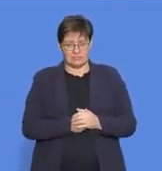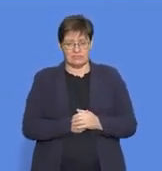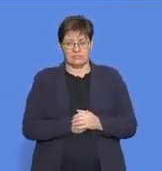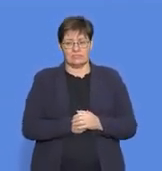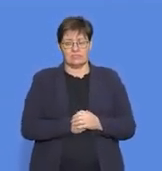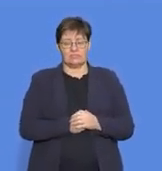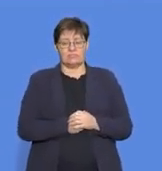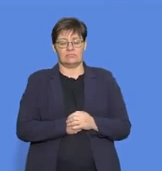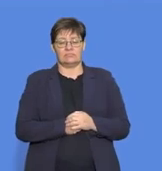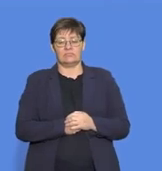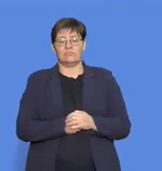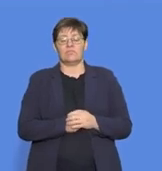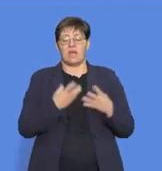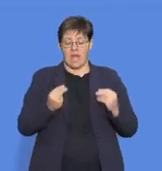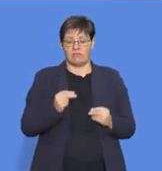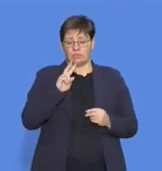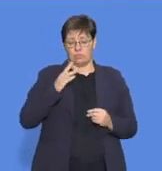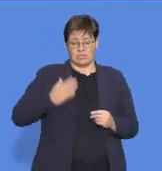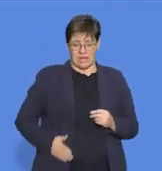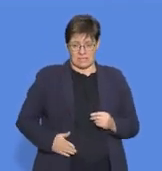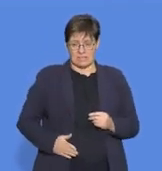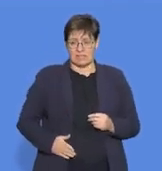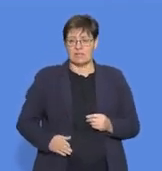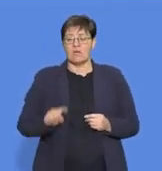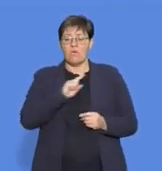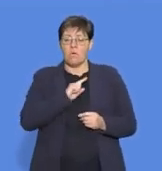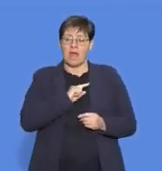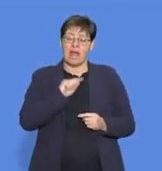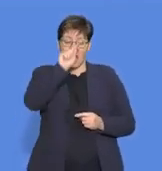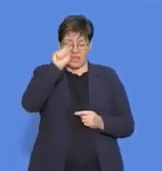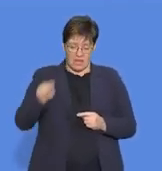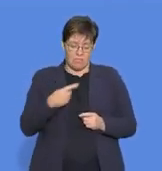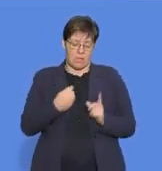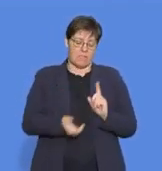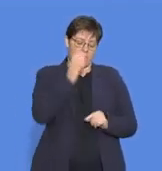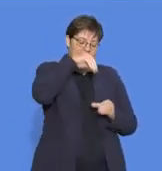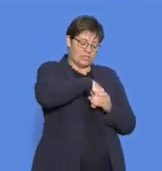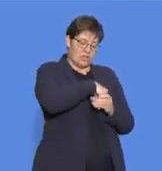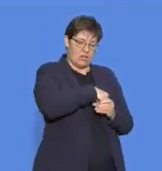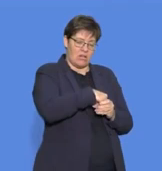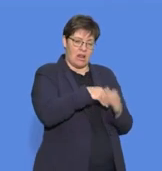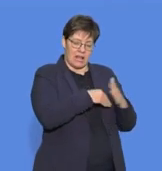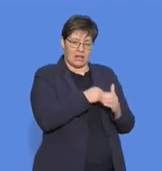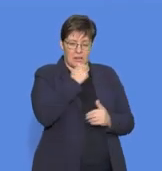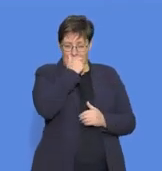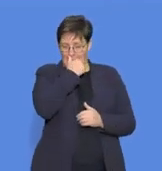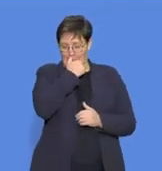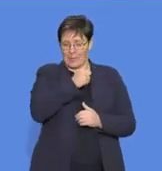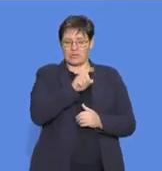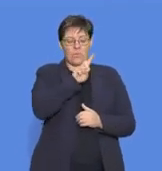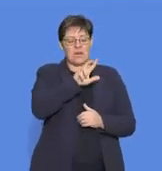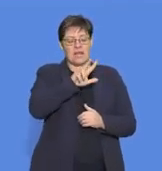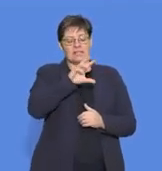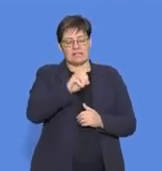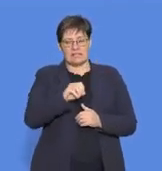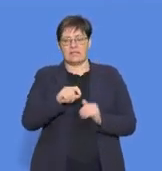need side, angle, side. So we've got two sides. Because we have the other two angles, we can find the included angle. So we can find that angle